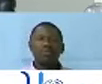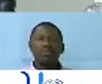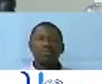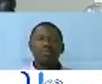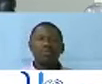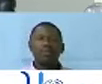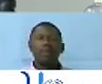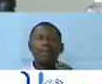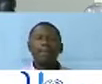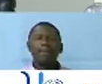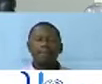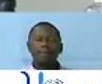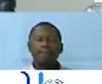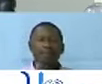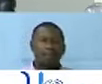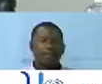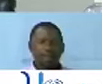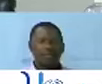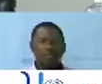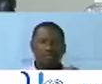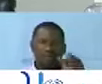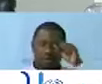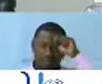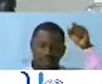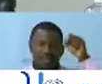of President Jammeh.